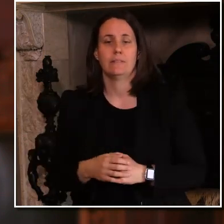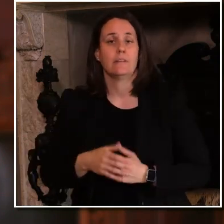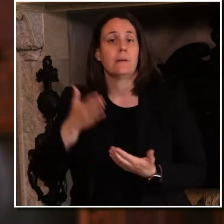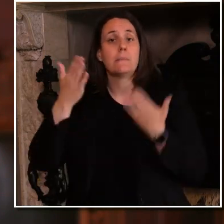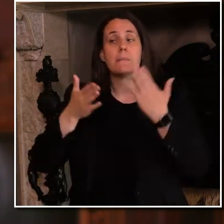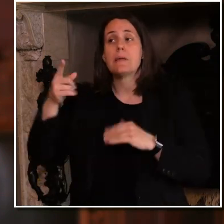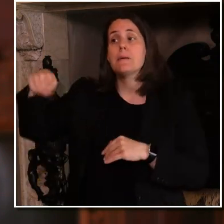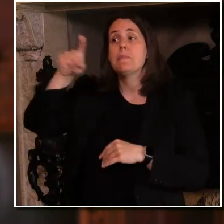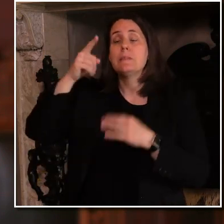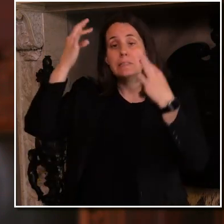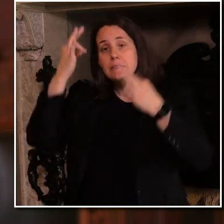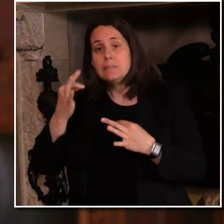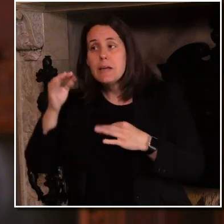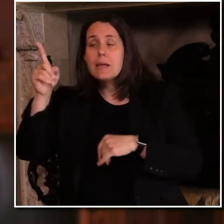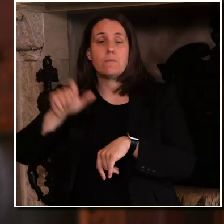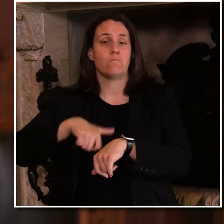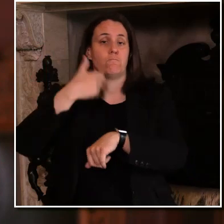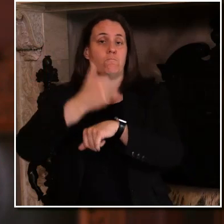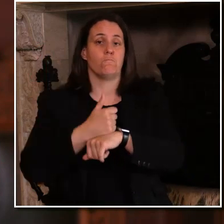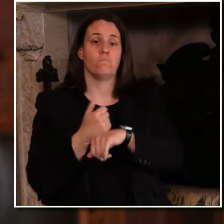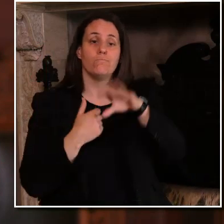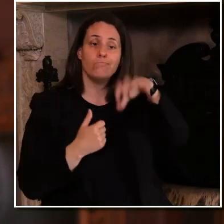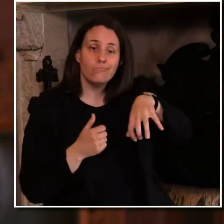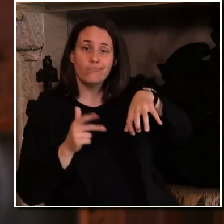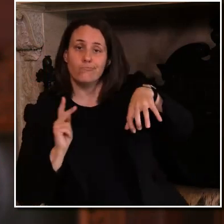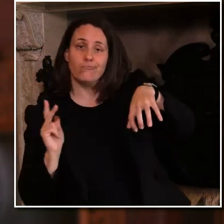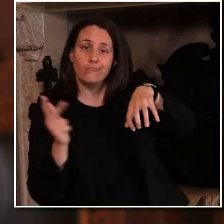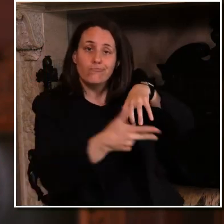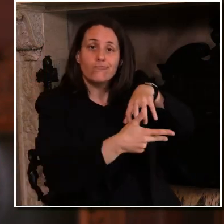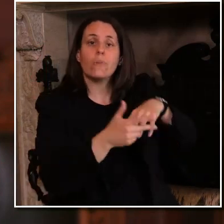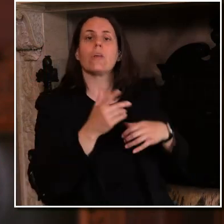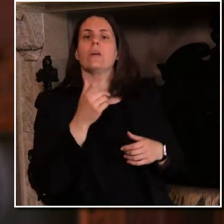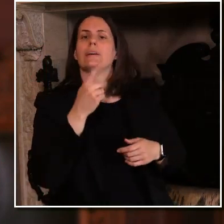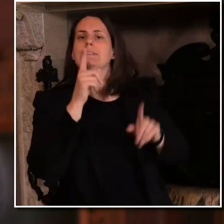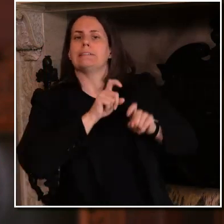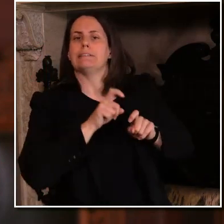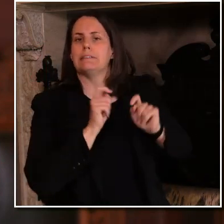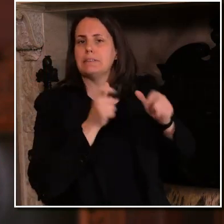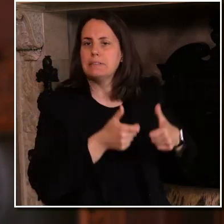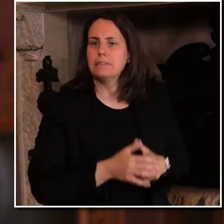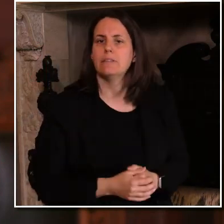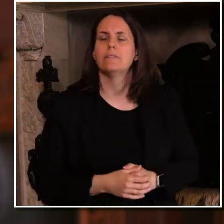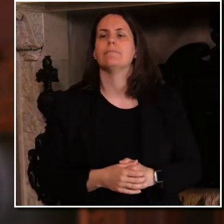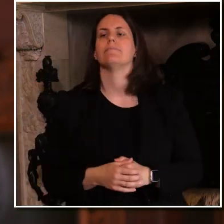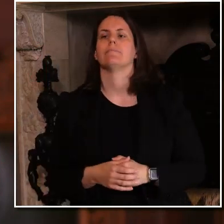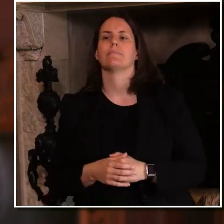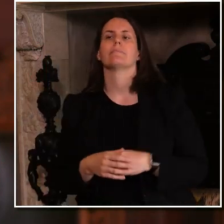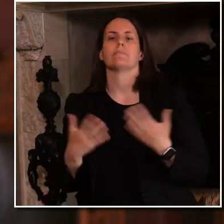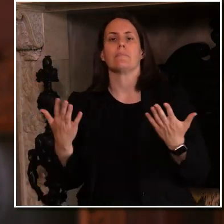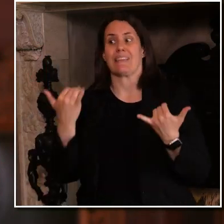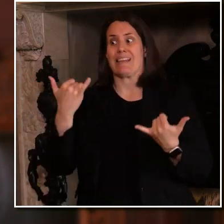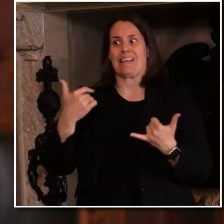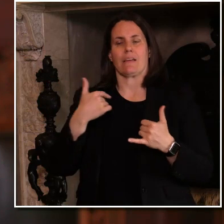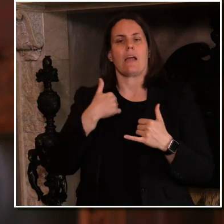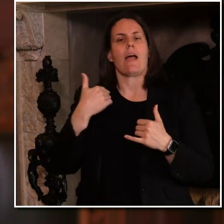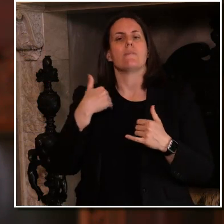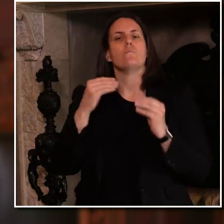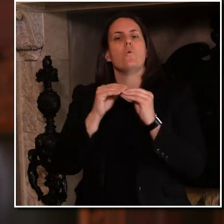increase, as we've expanded our guidelines for testing, we need to expand the options and the ways that people can get tested. And